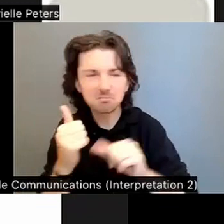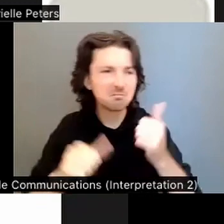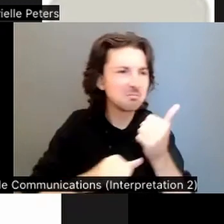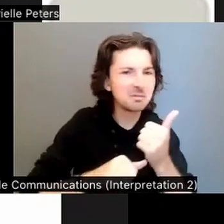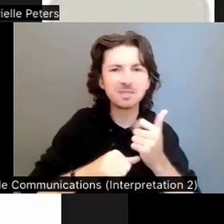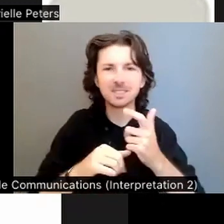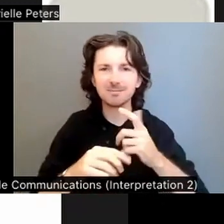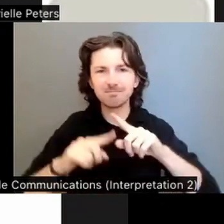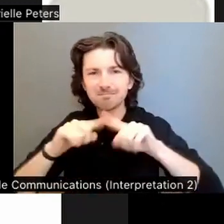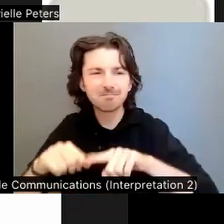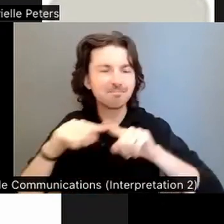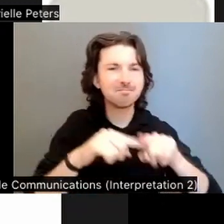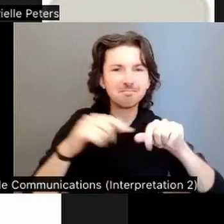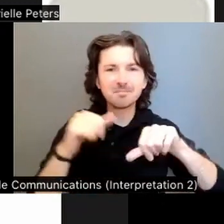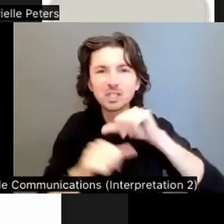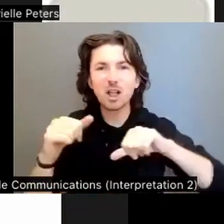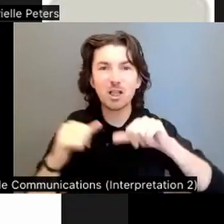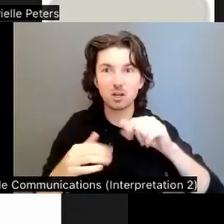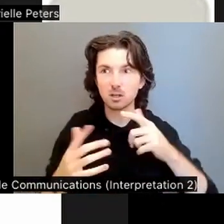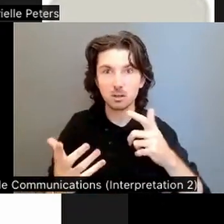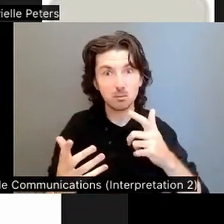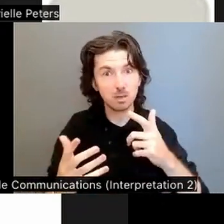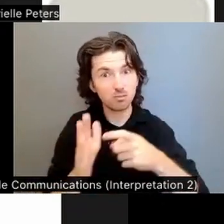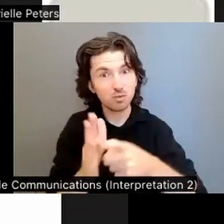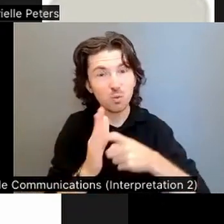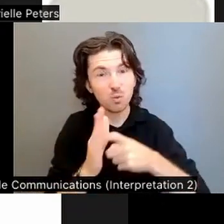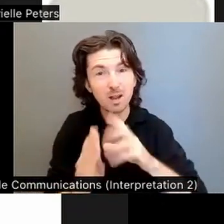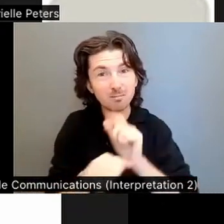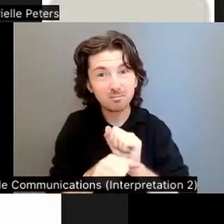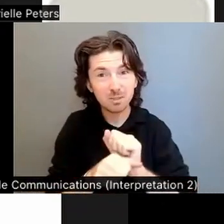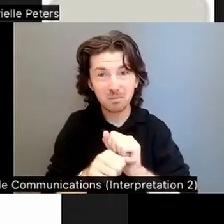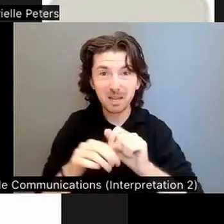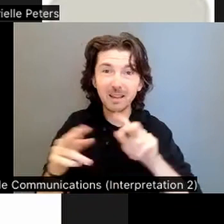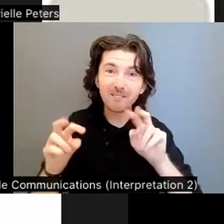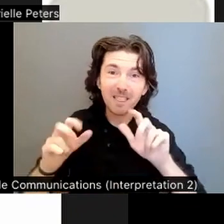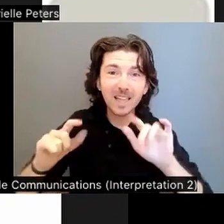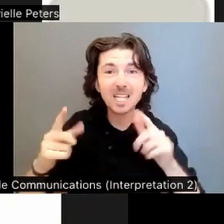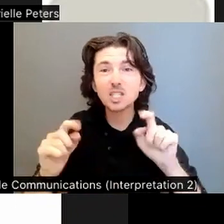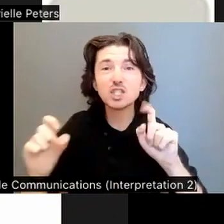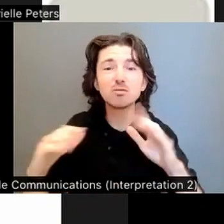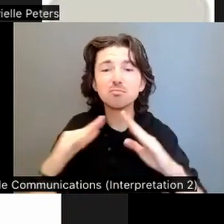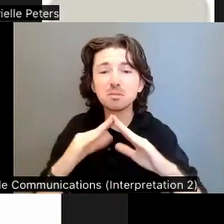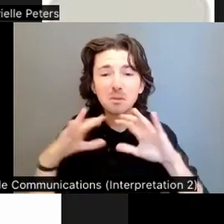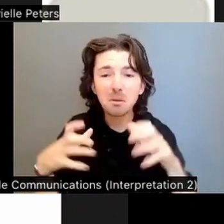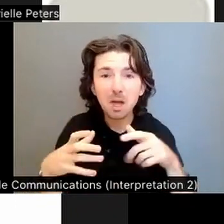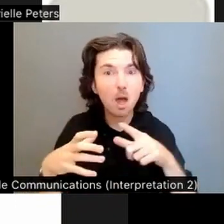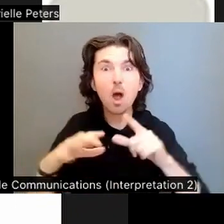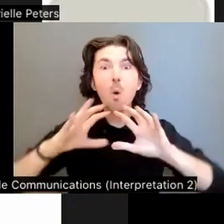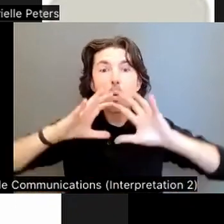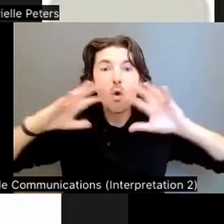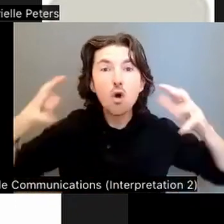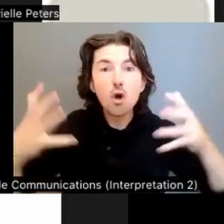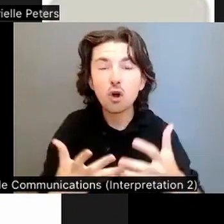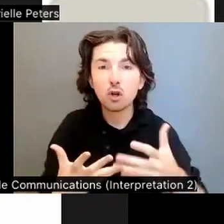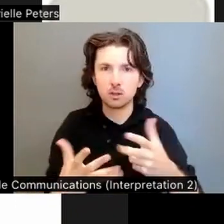on Pharaoh and Pharma, if I can call it that, and advocate for the reversal of the price gouge and